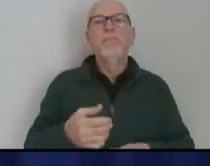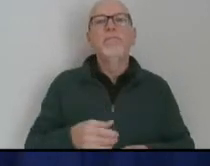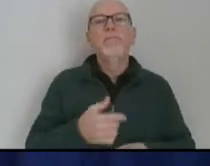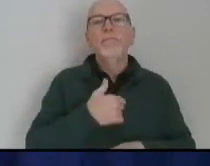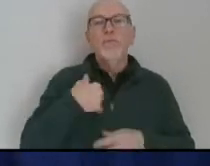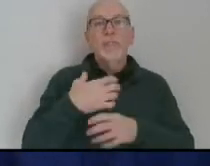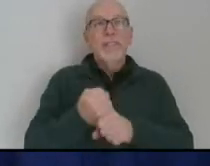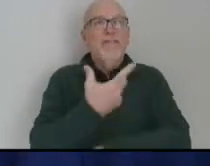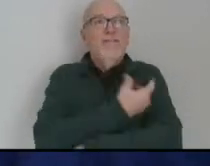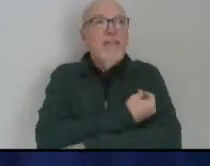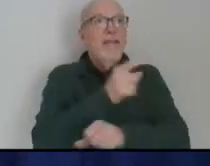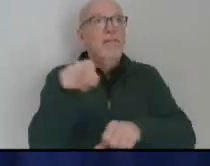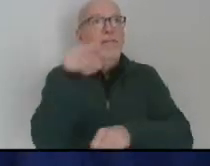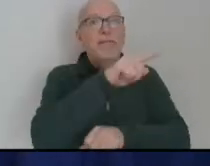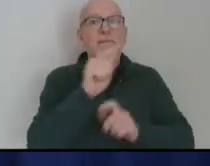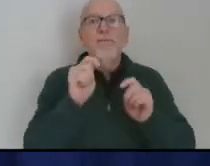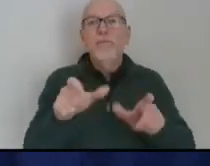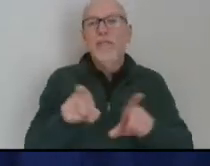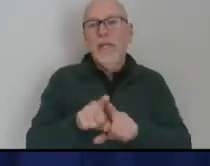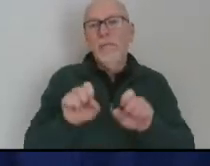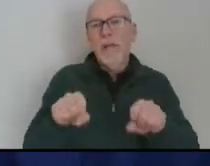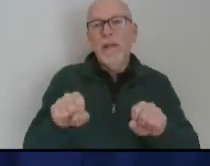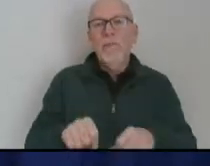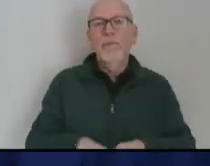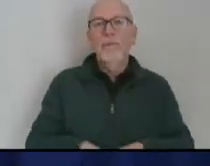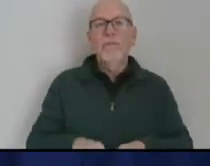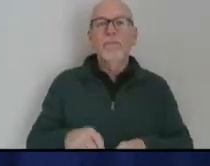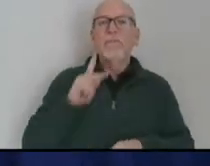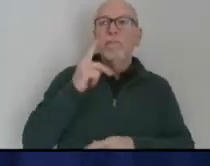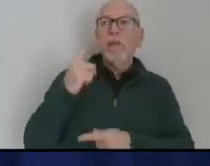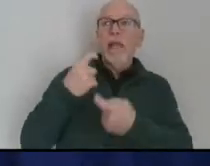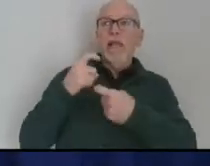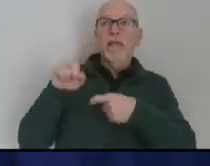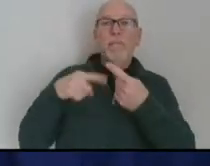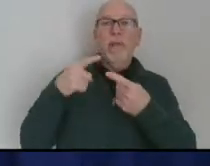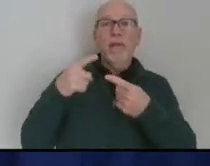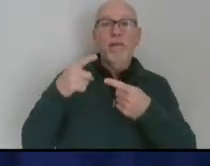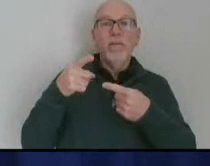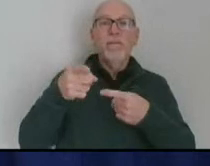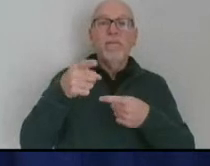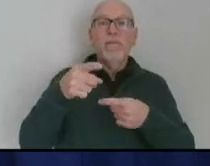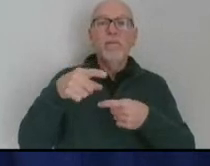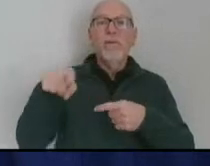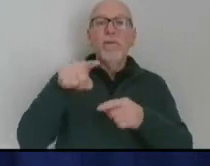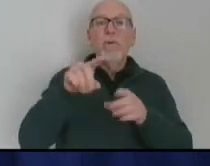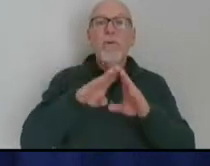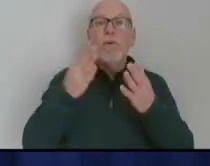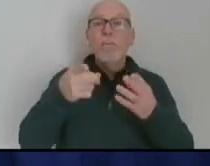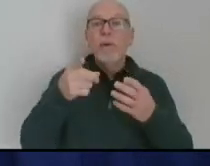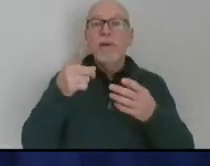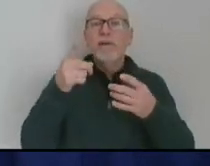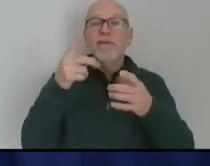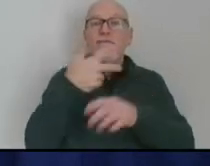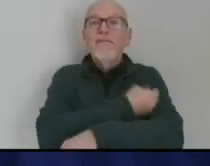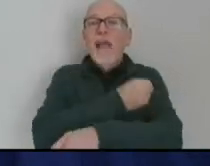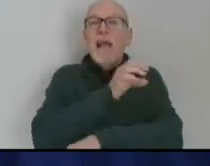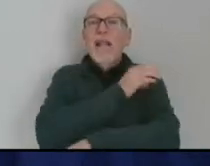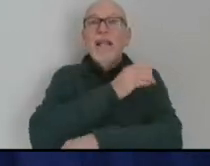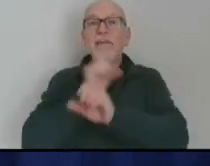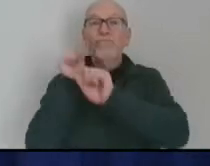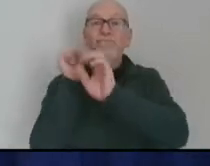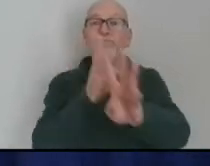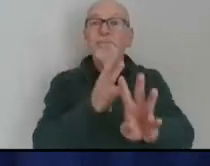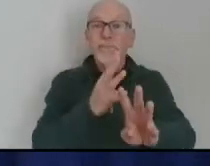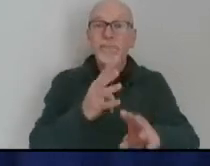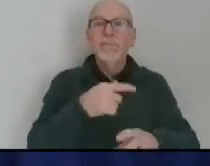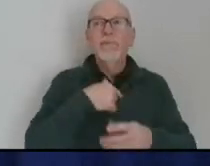as quickly as possible. We are being asked about opening mass vaccination clinics. As of now, we are receiving limited vaccine, and